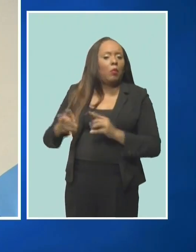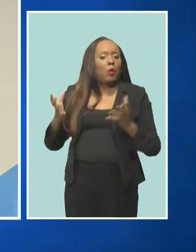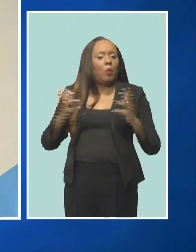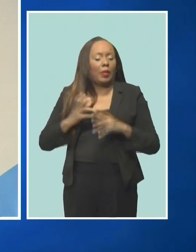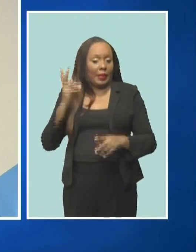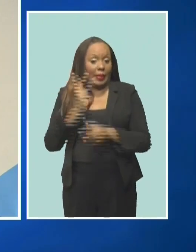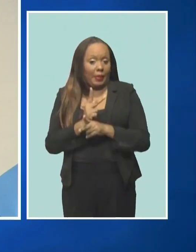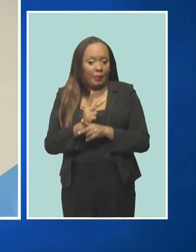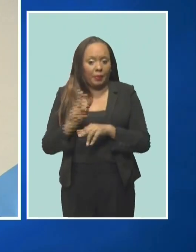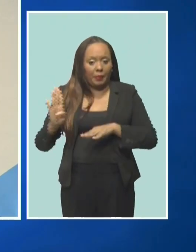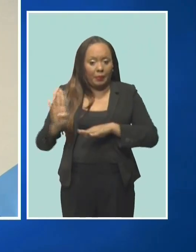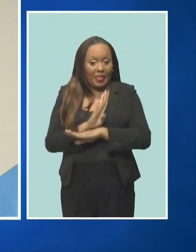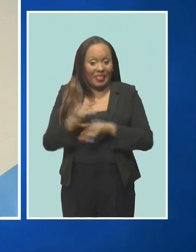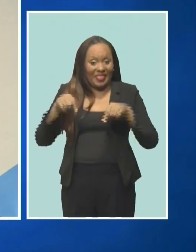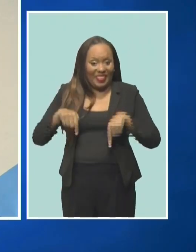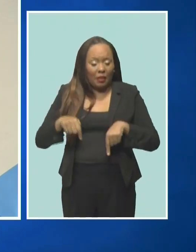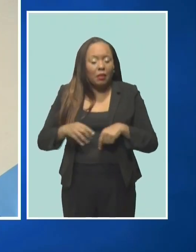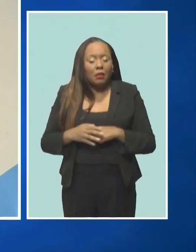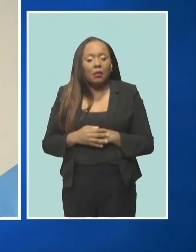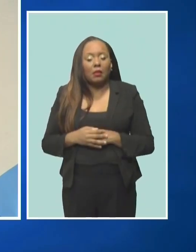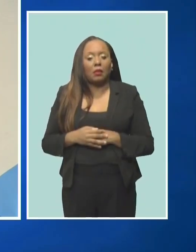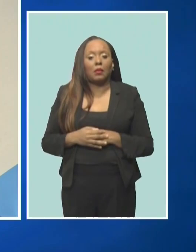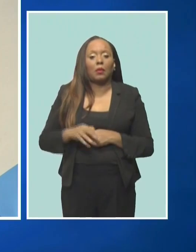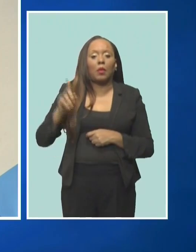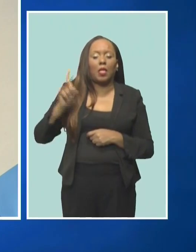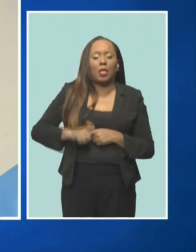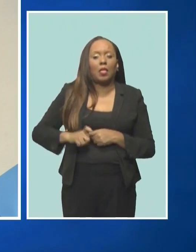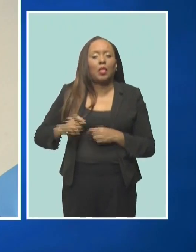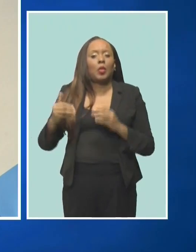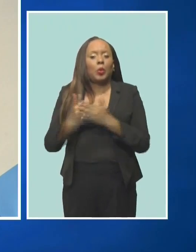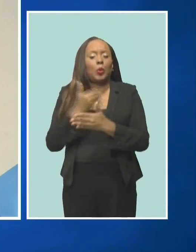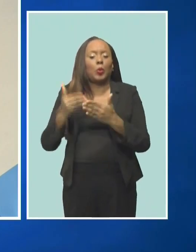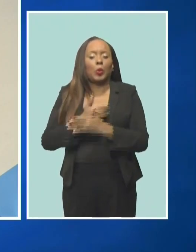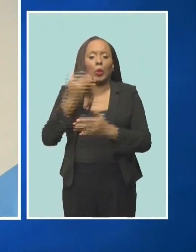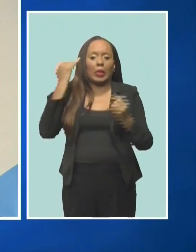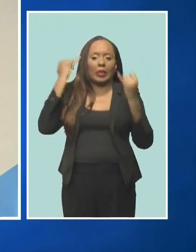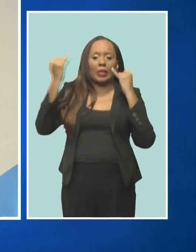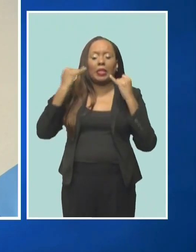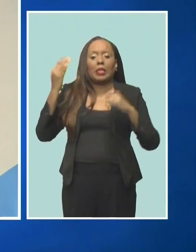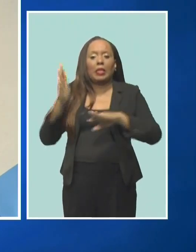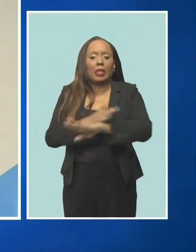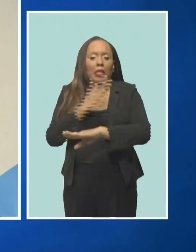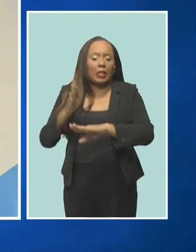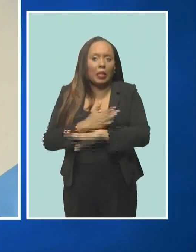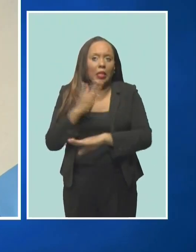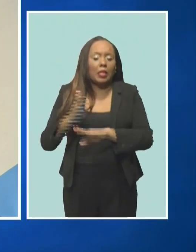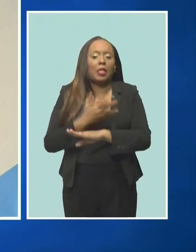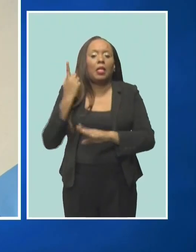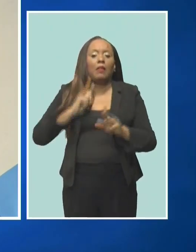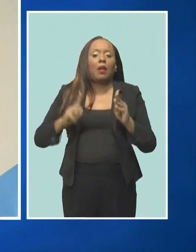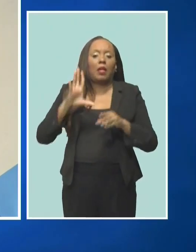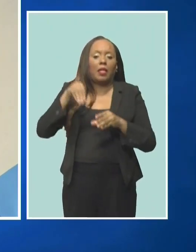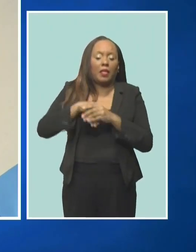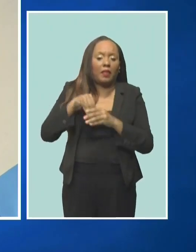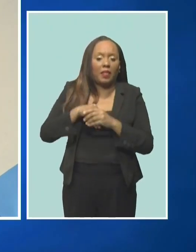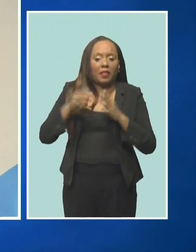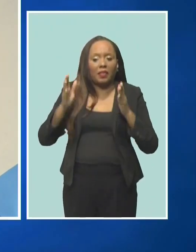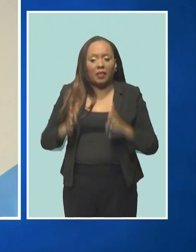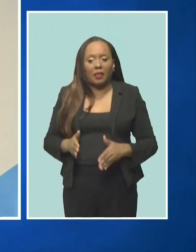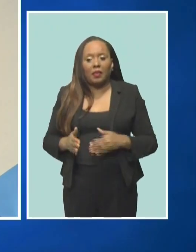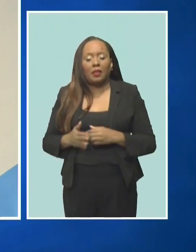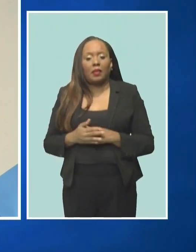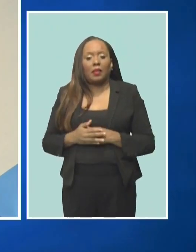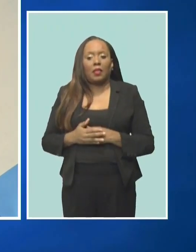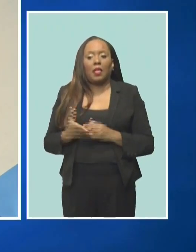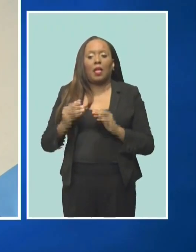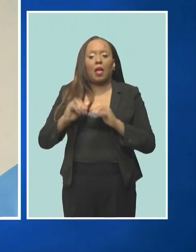As such, we need to continue to innovate and refresh our offers to new investors and the efficient way we